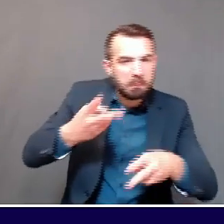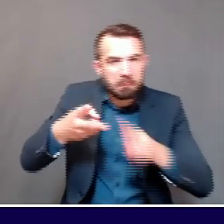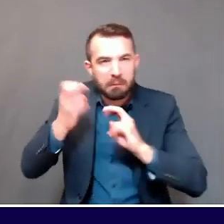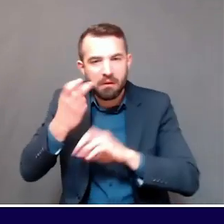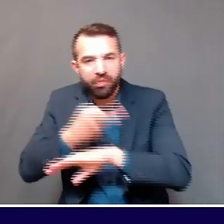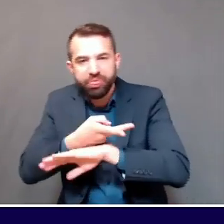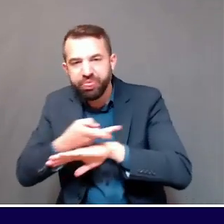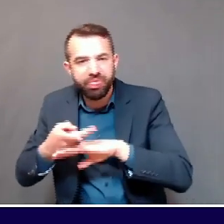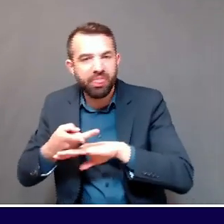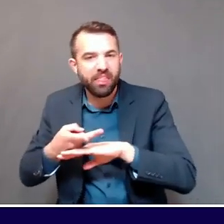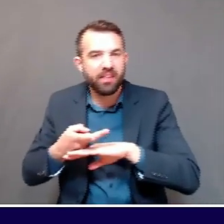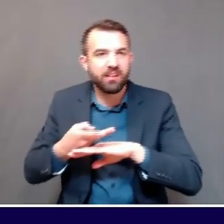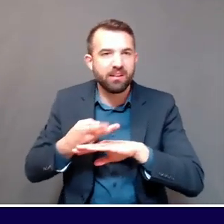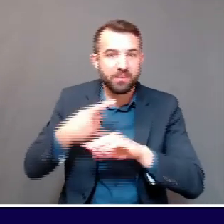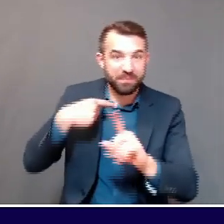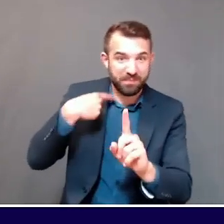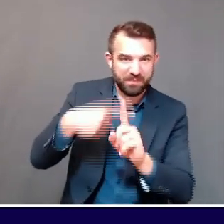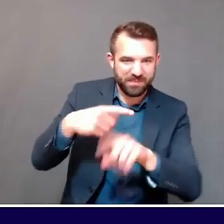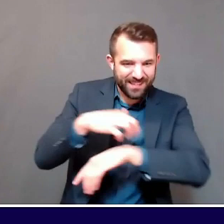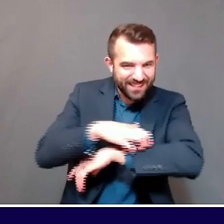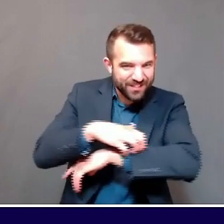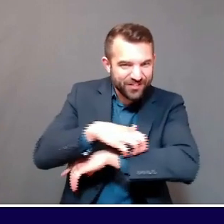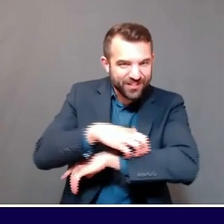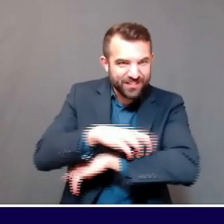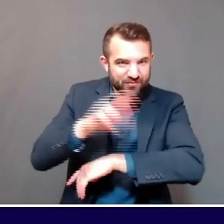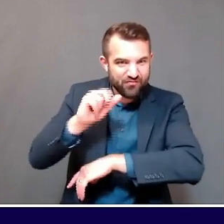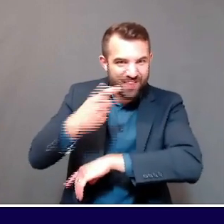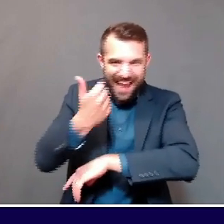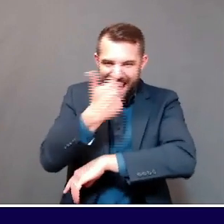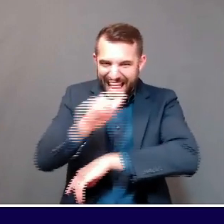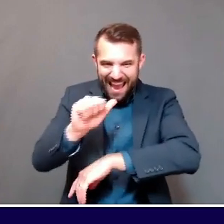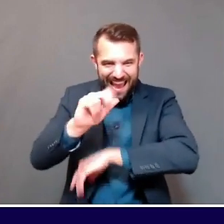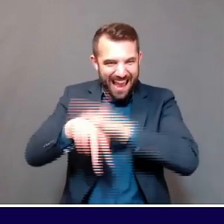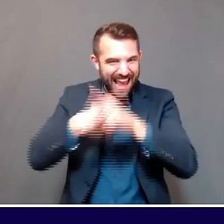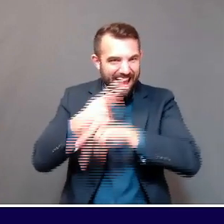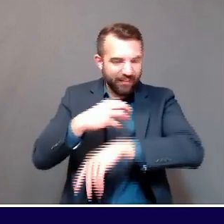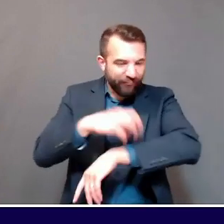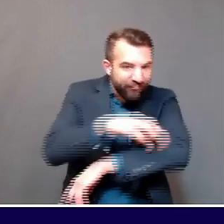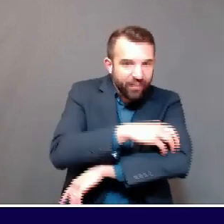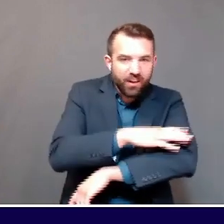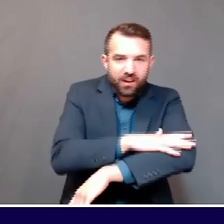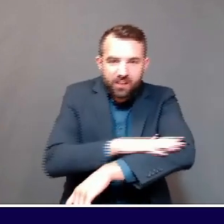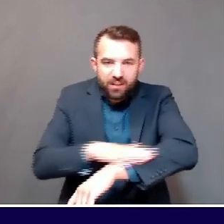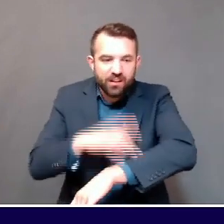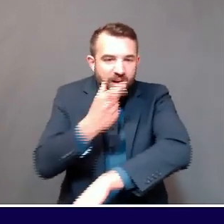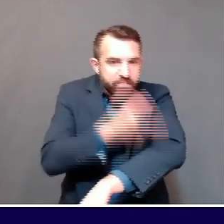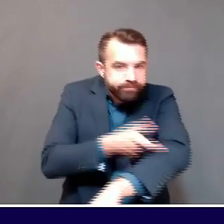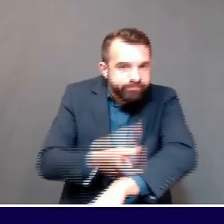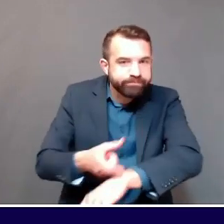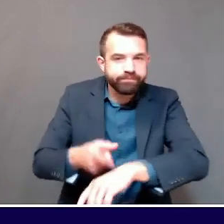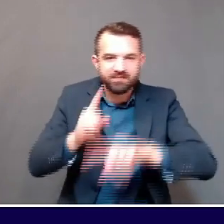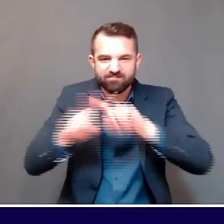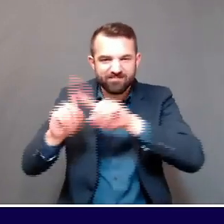developed a rash of any sort, that is a sign to make sure you call your doctor's office.